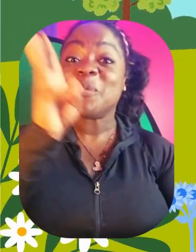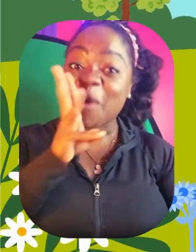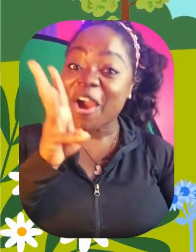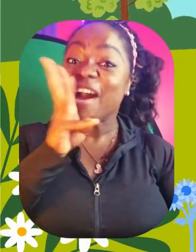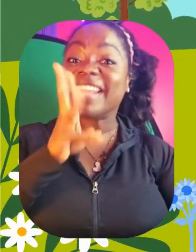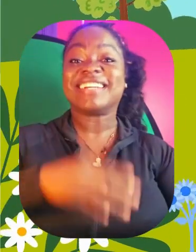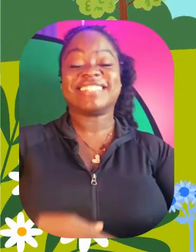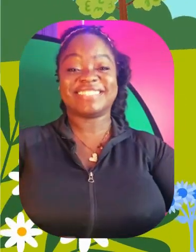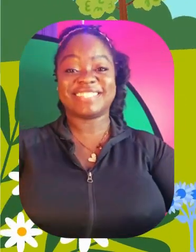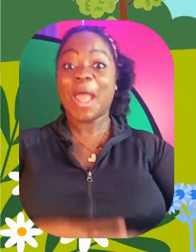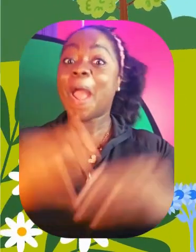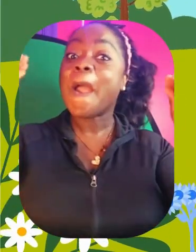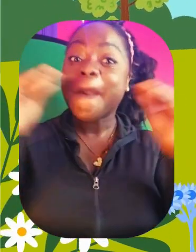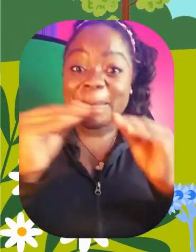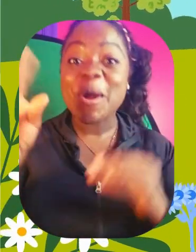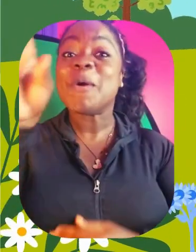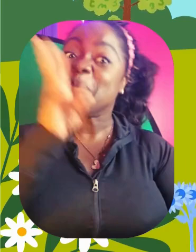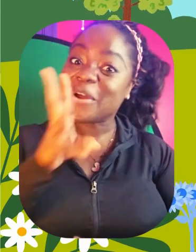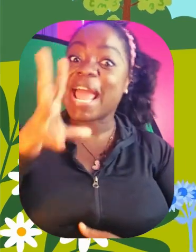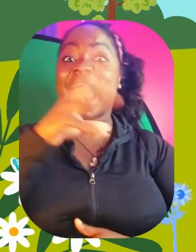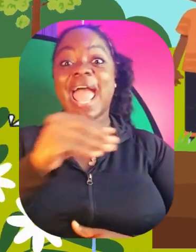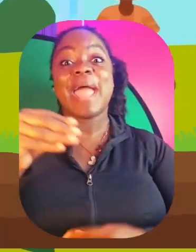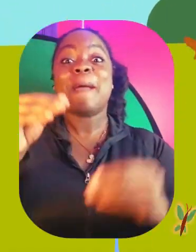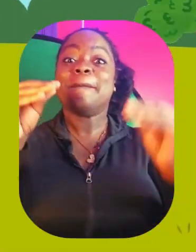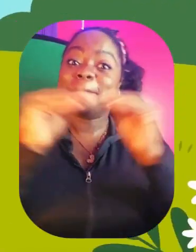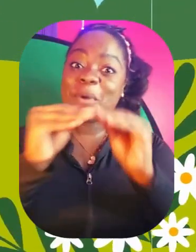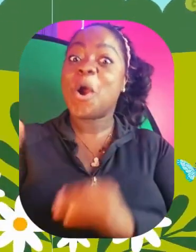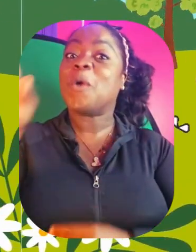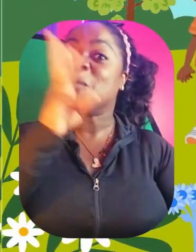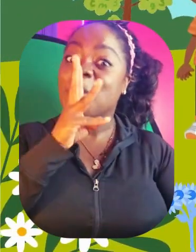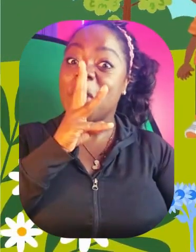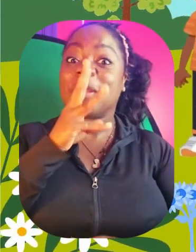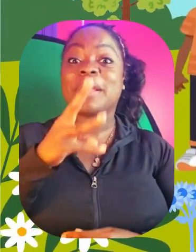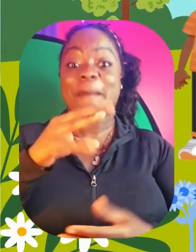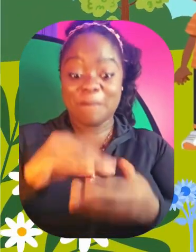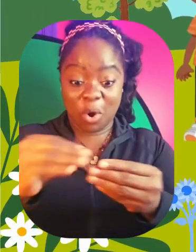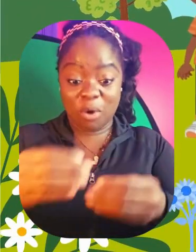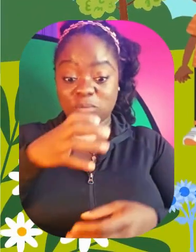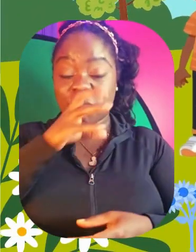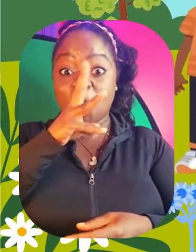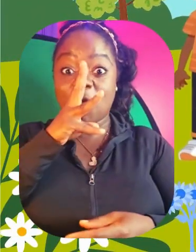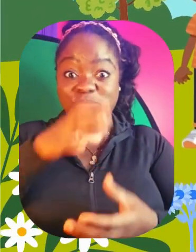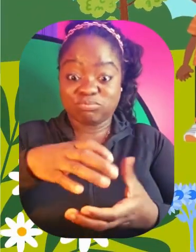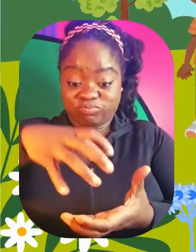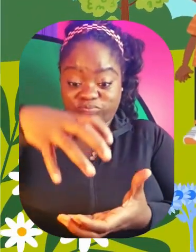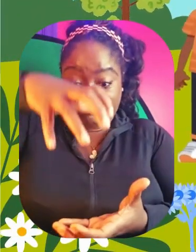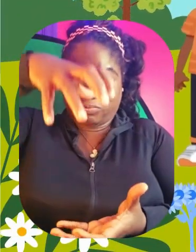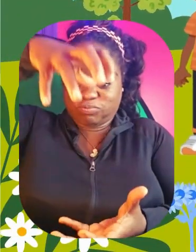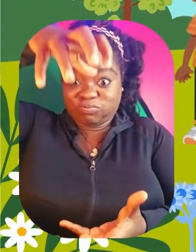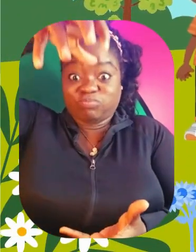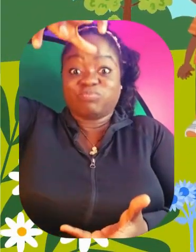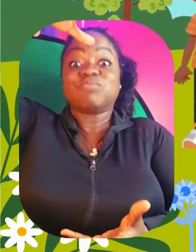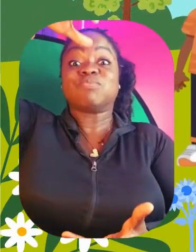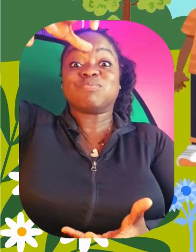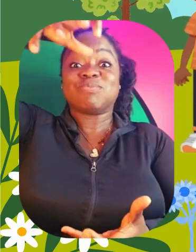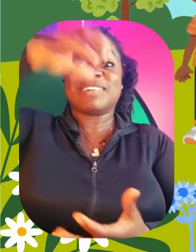more water. More water and more water and more water.